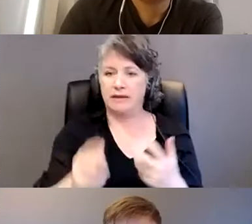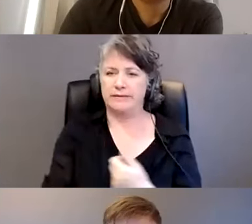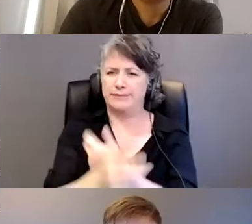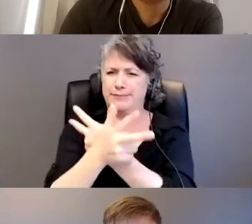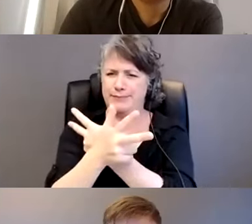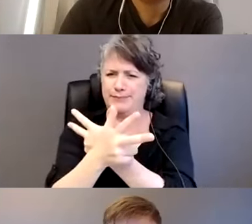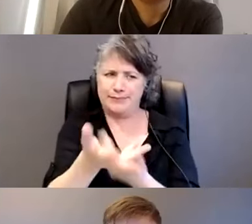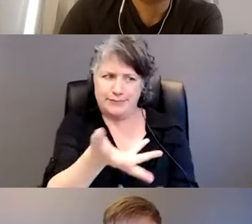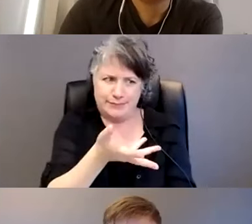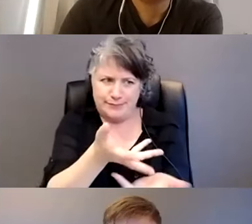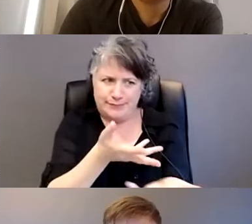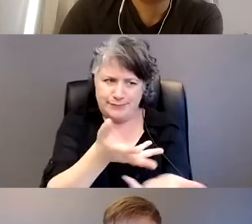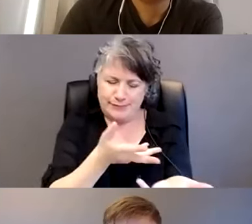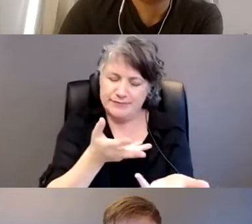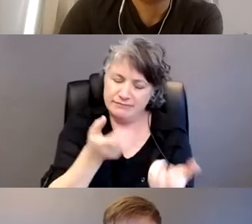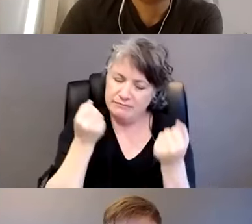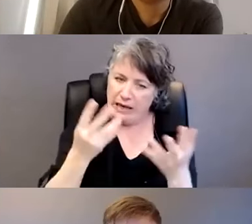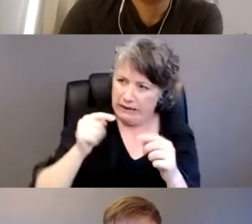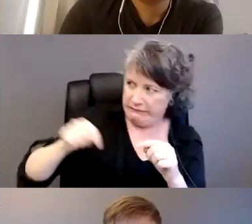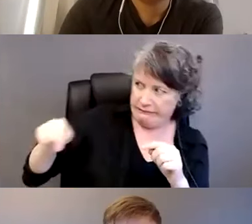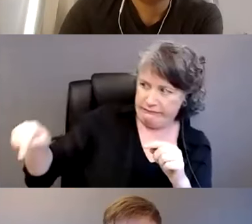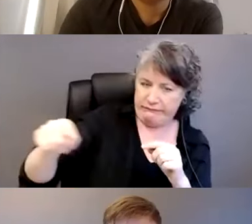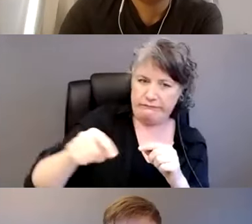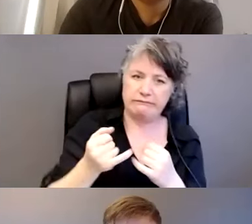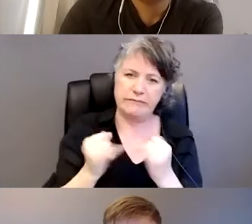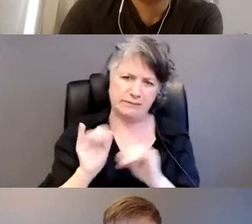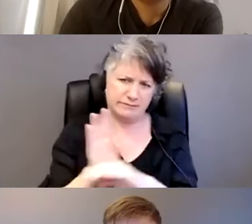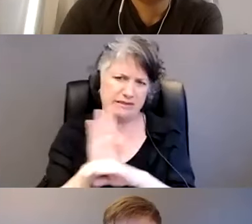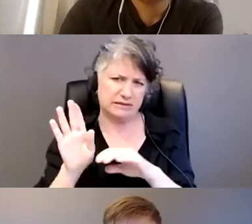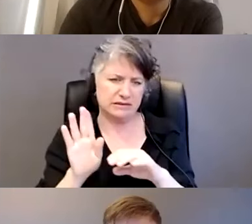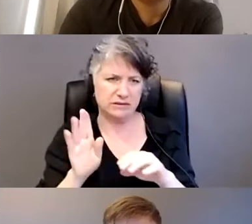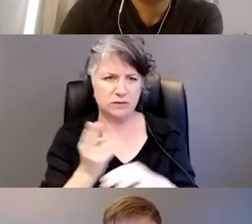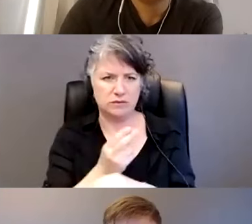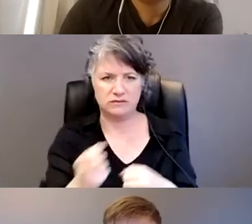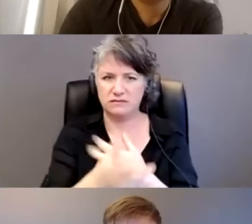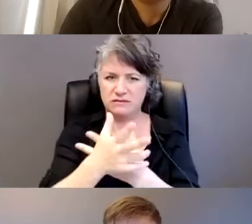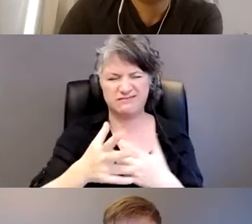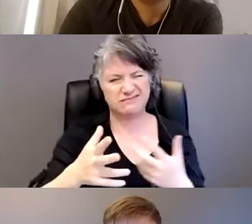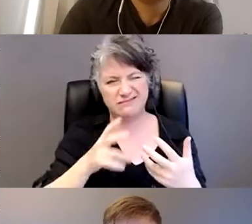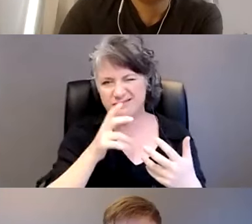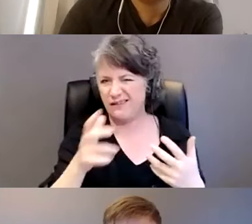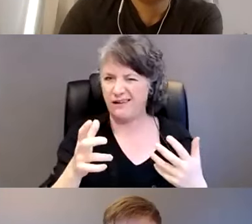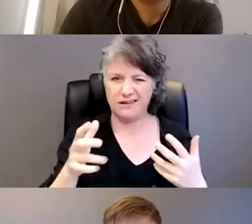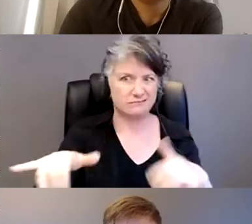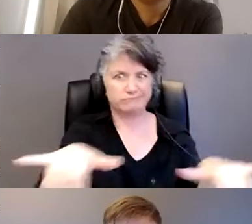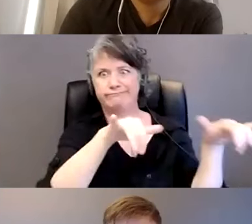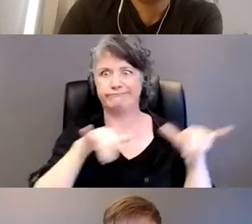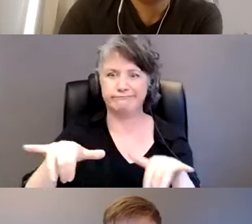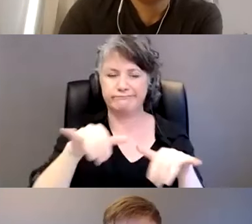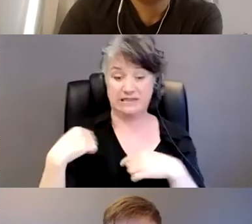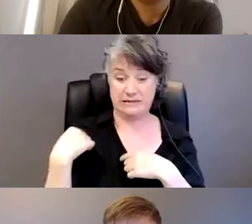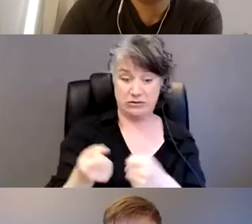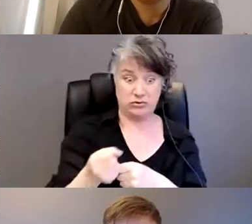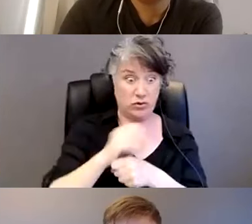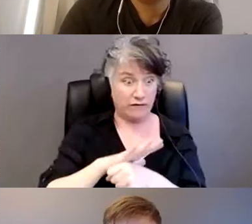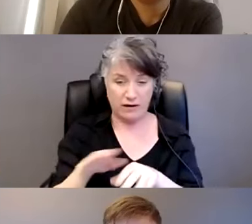doing assessments by video conference. It's a bit of a mishmash. Since COVID, I've been doing assessments for